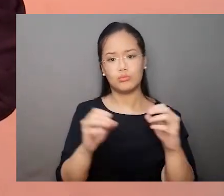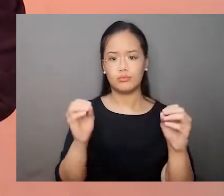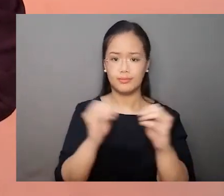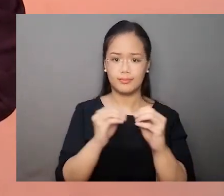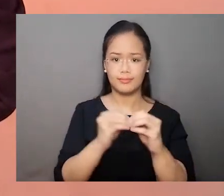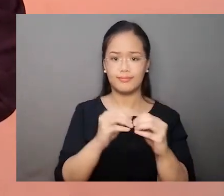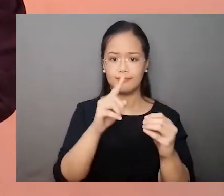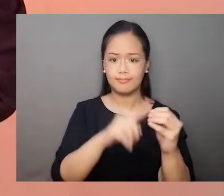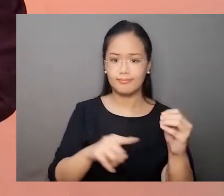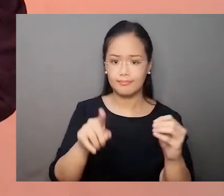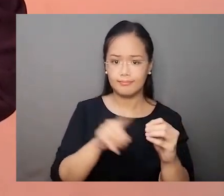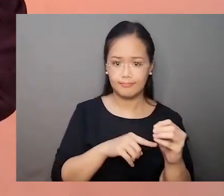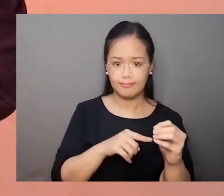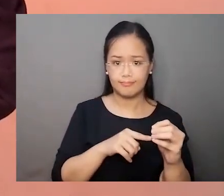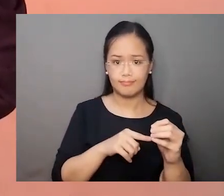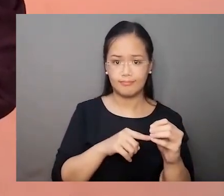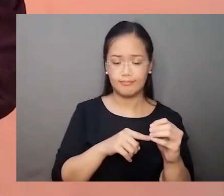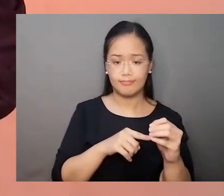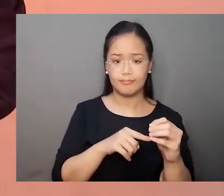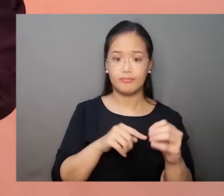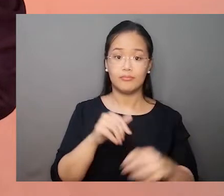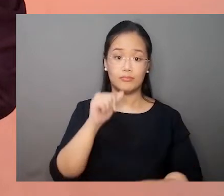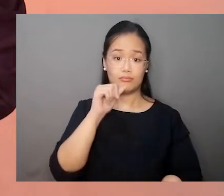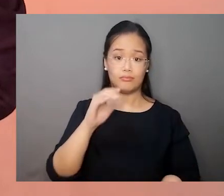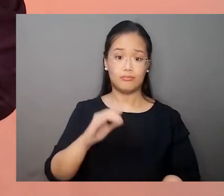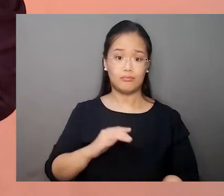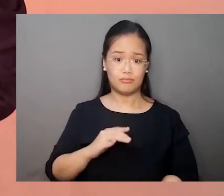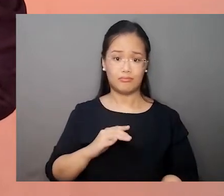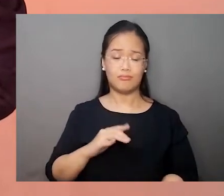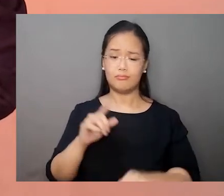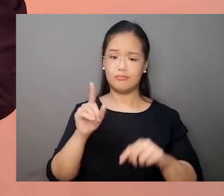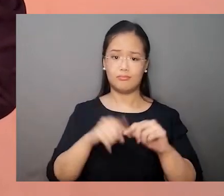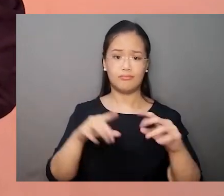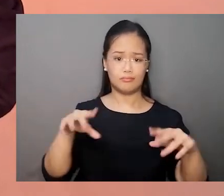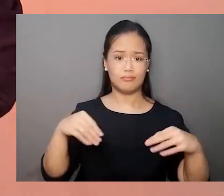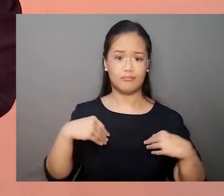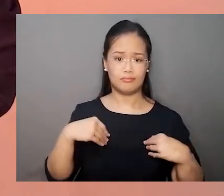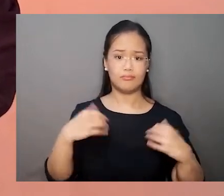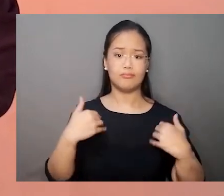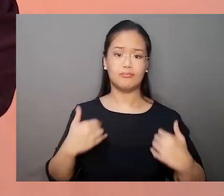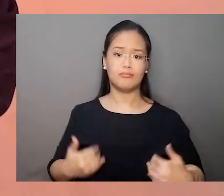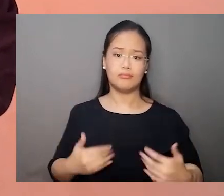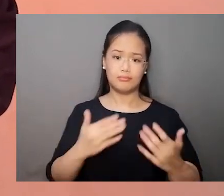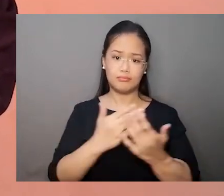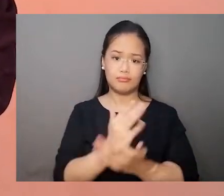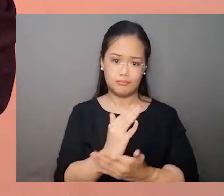in the violation of women's enjoyment of rights on an equal footing with men.